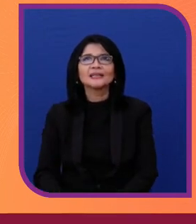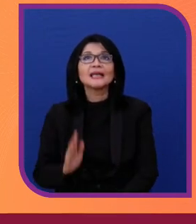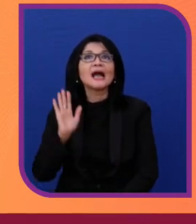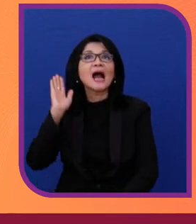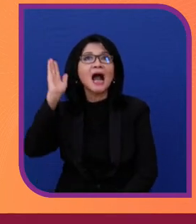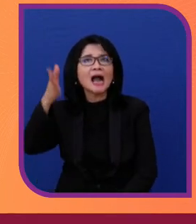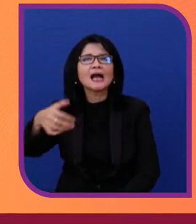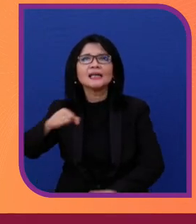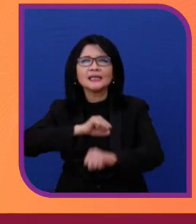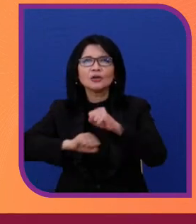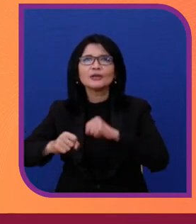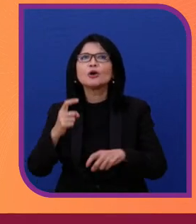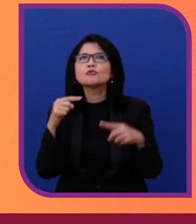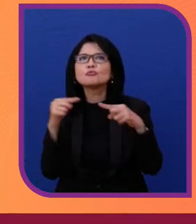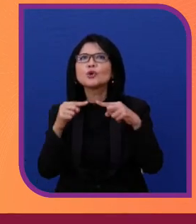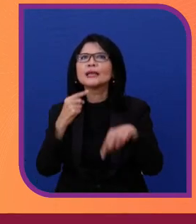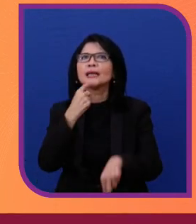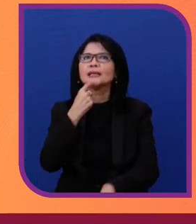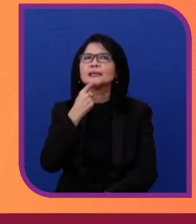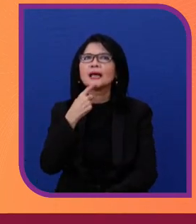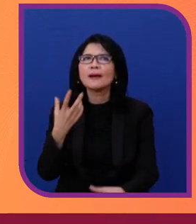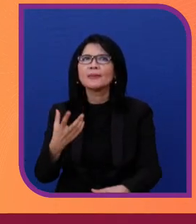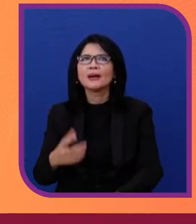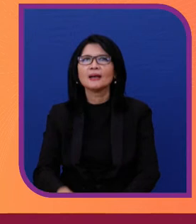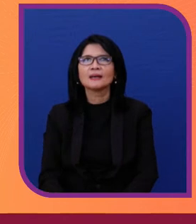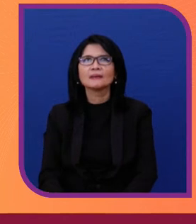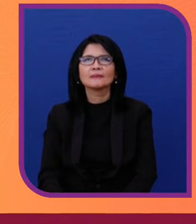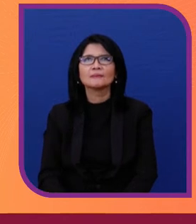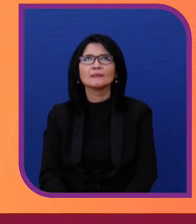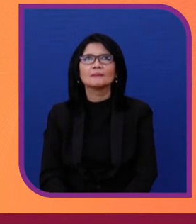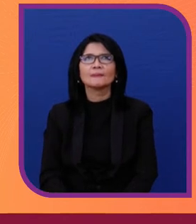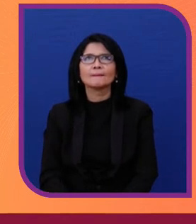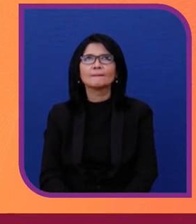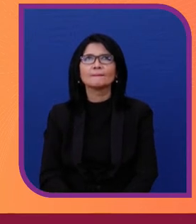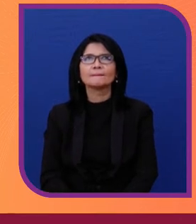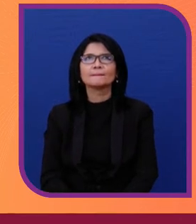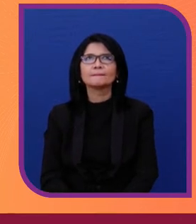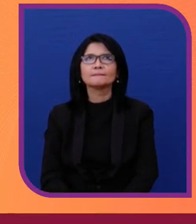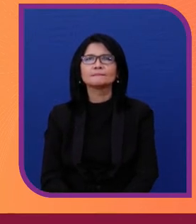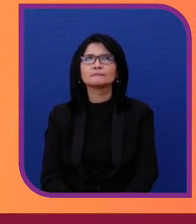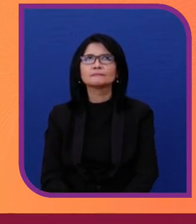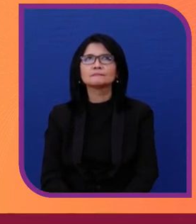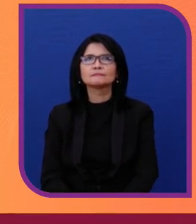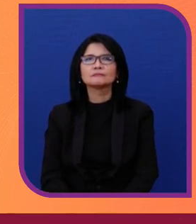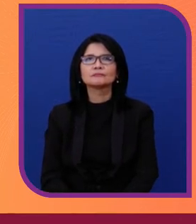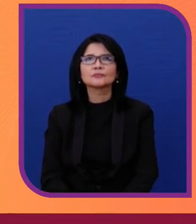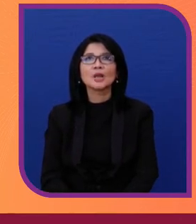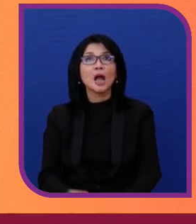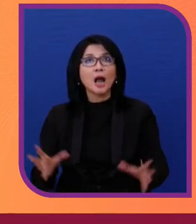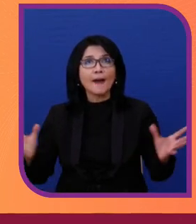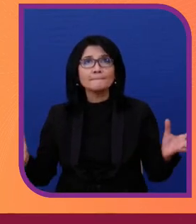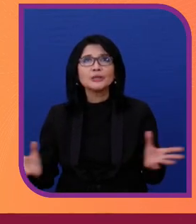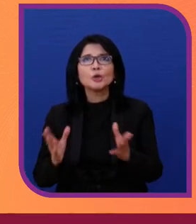of of fools of Order of pusing ISP